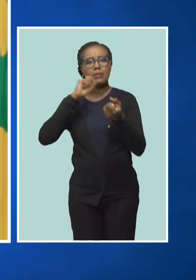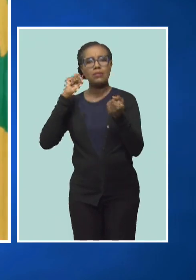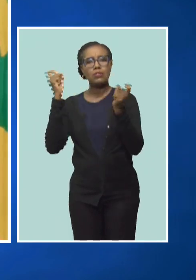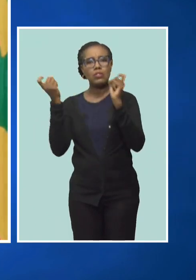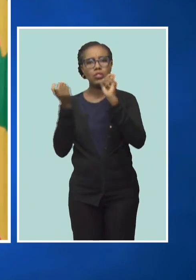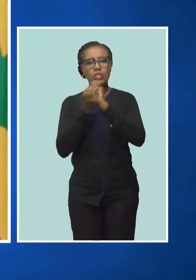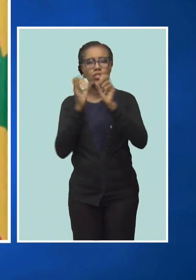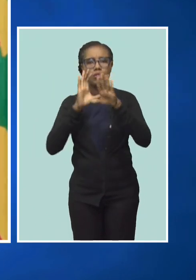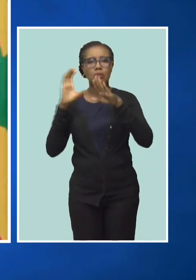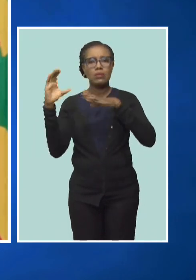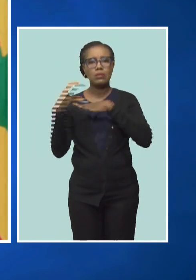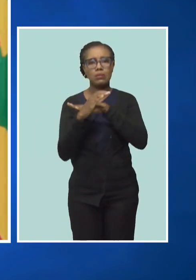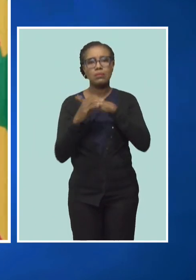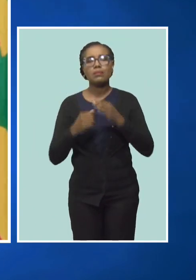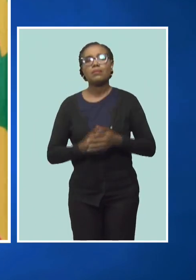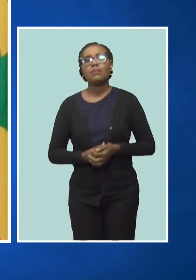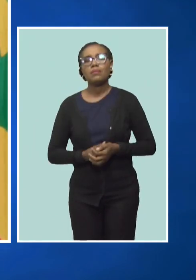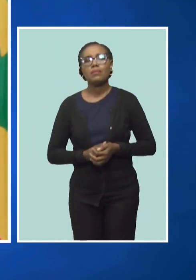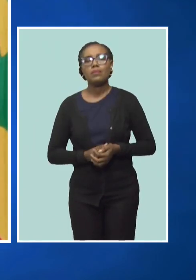the Caribbean.